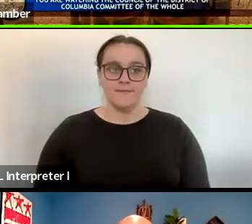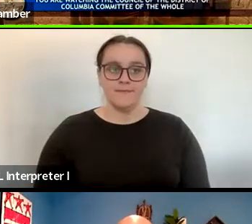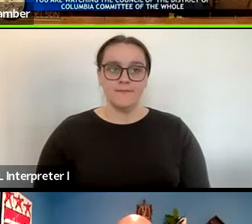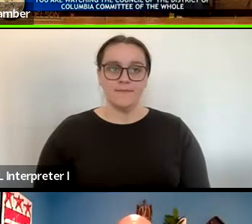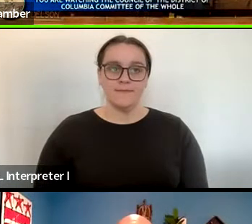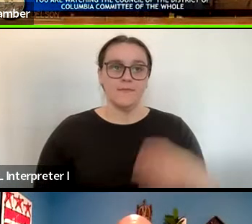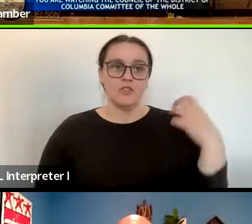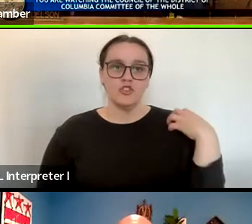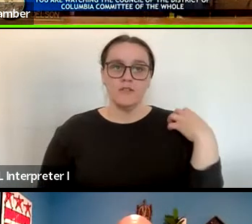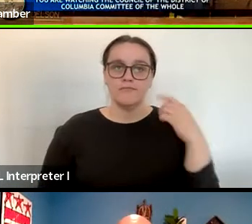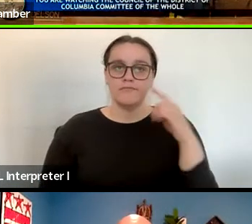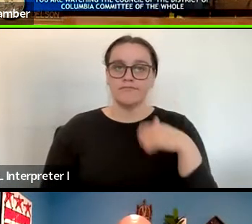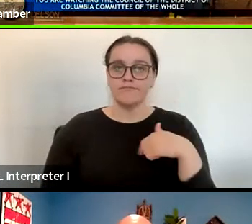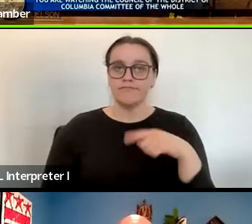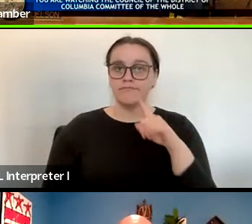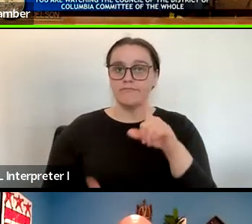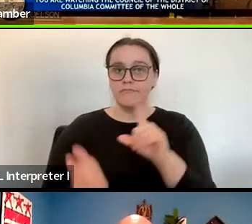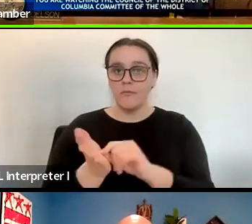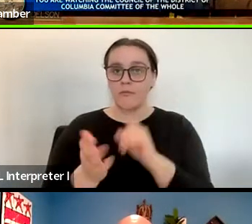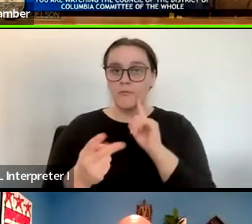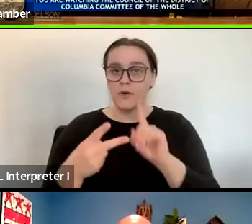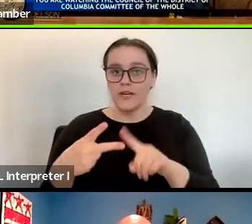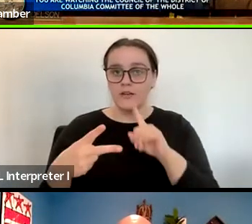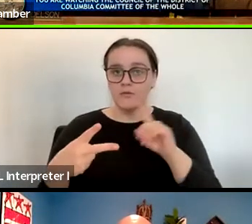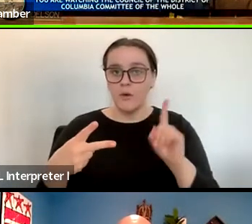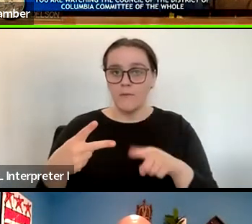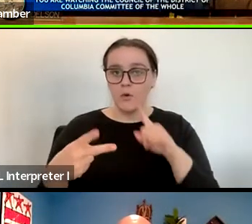The print and report are approved